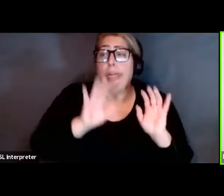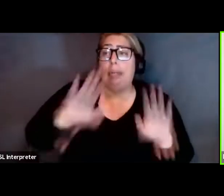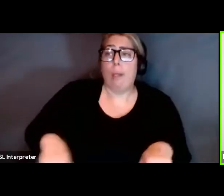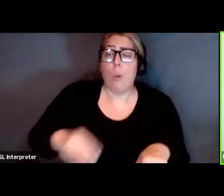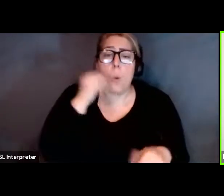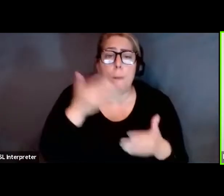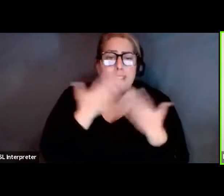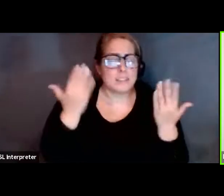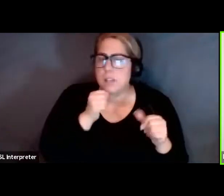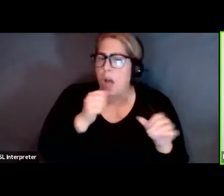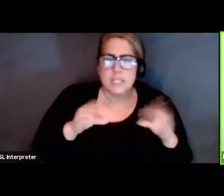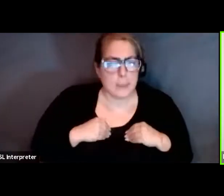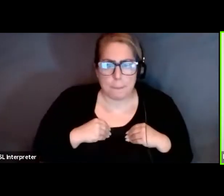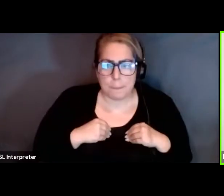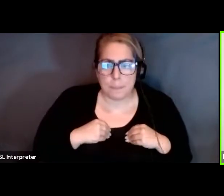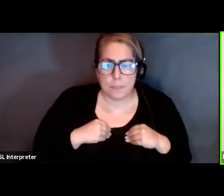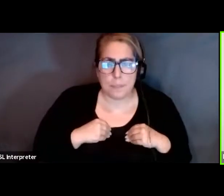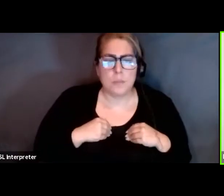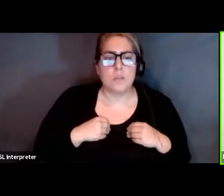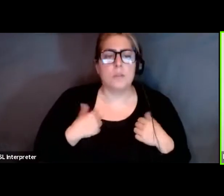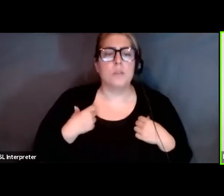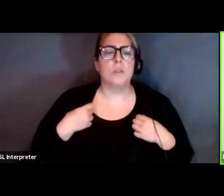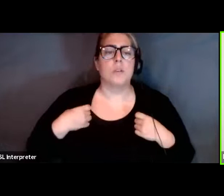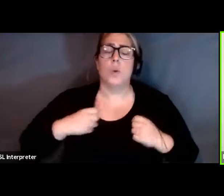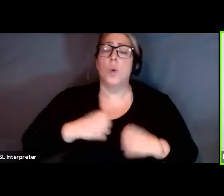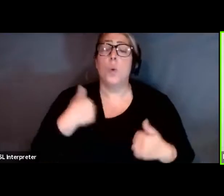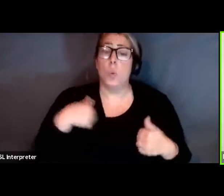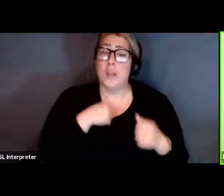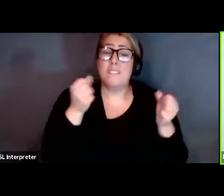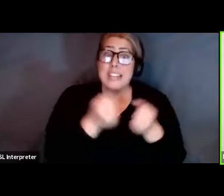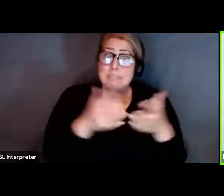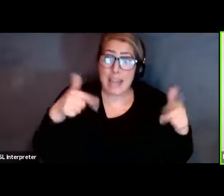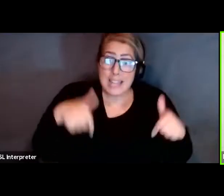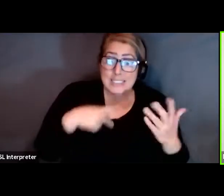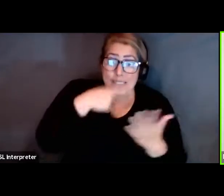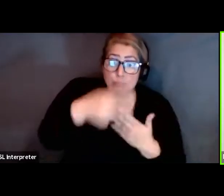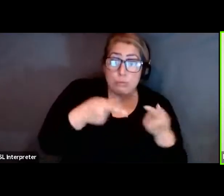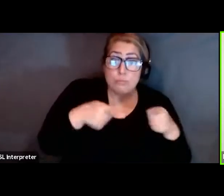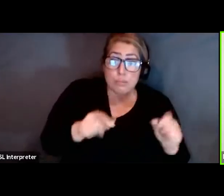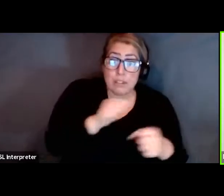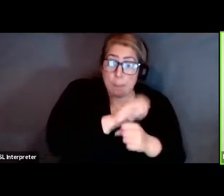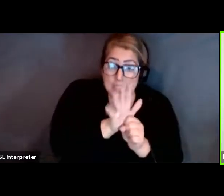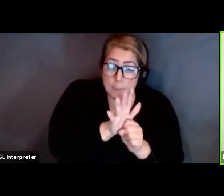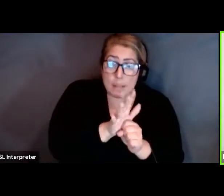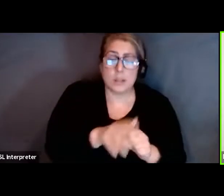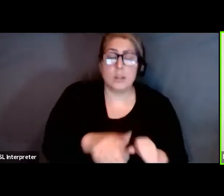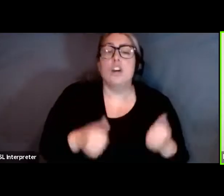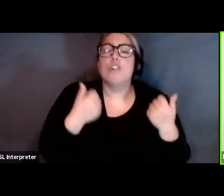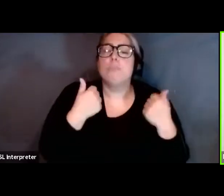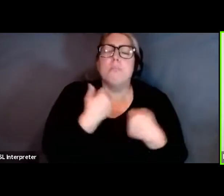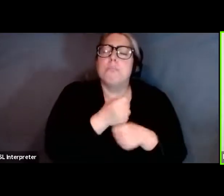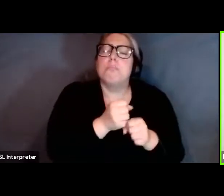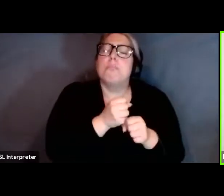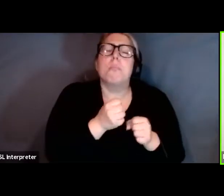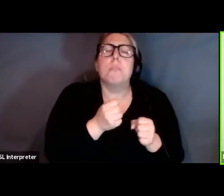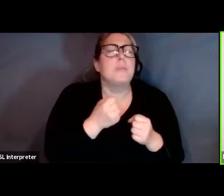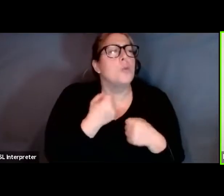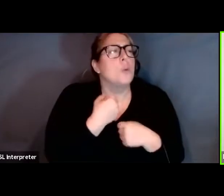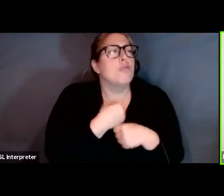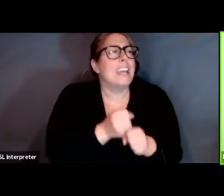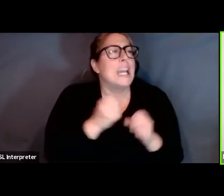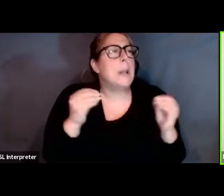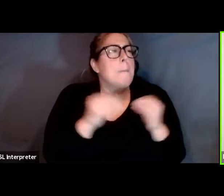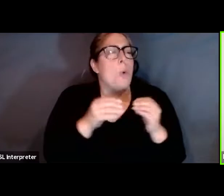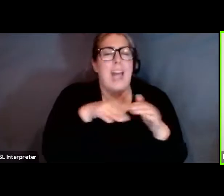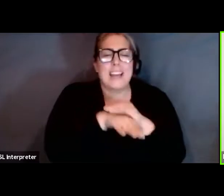Accordingly, witnessing acute need, we expanded our programming during the pandemic to create on-ramps, a collection of outreach programs supporting people who are